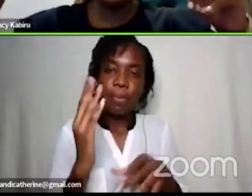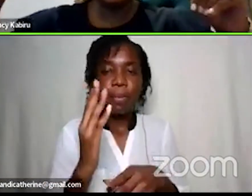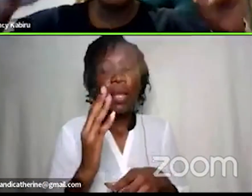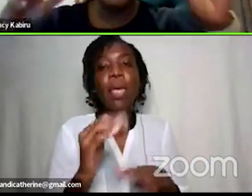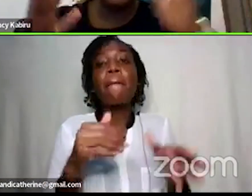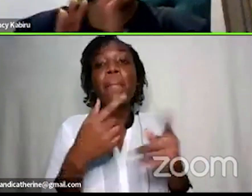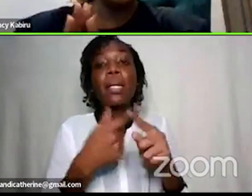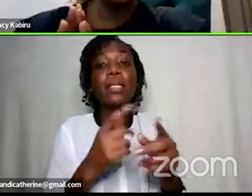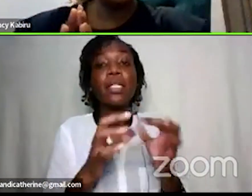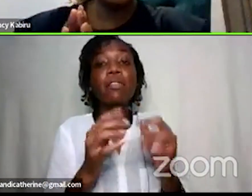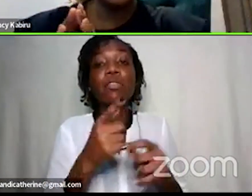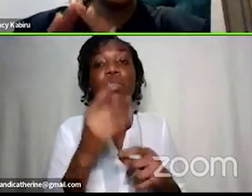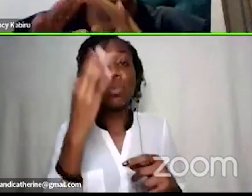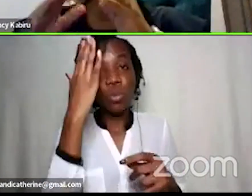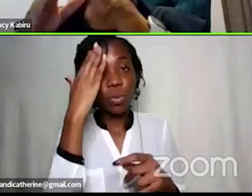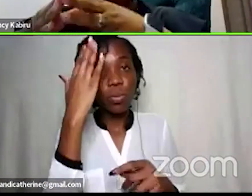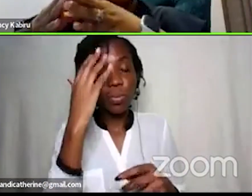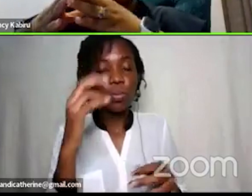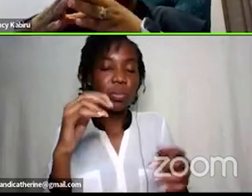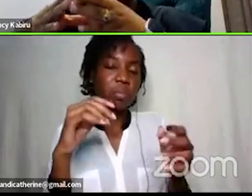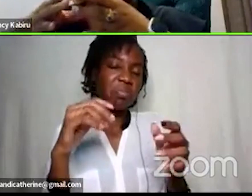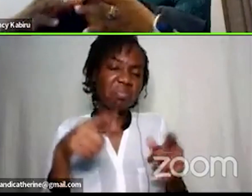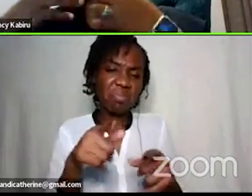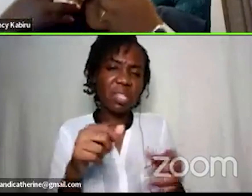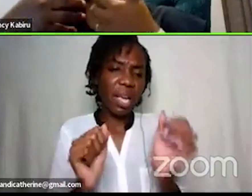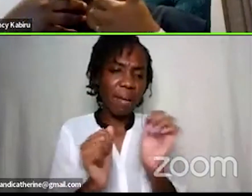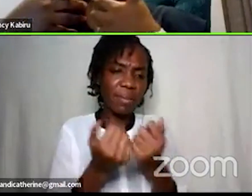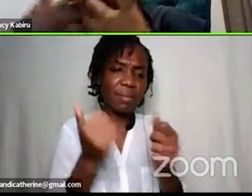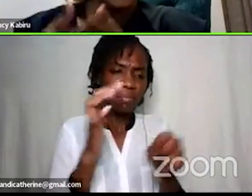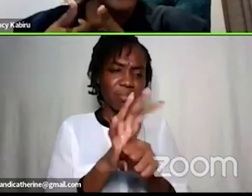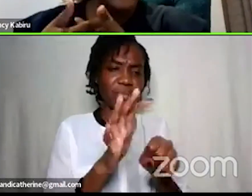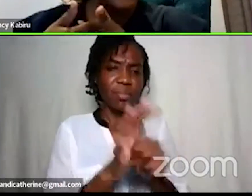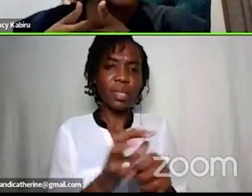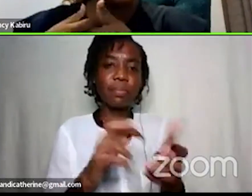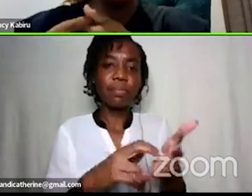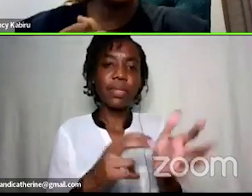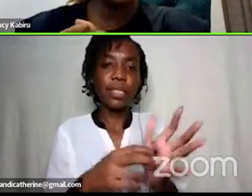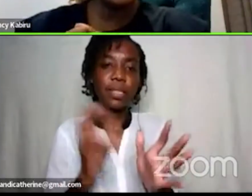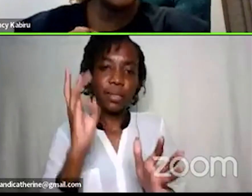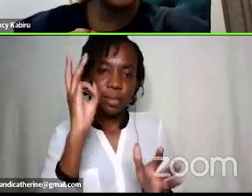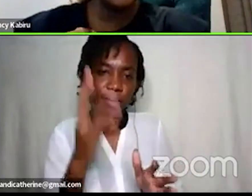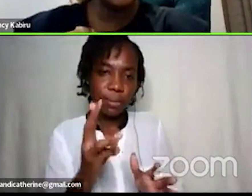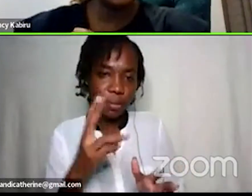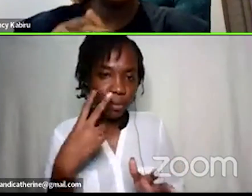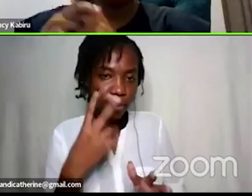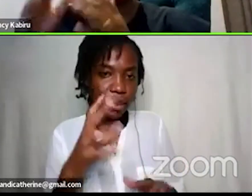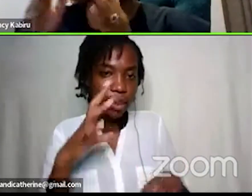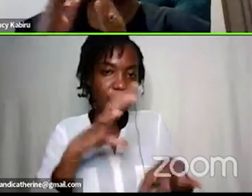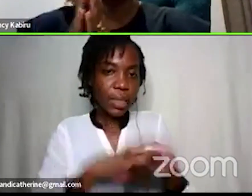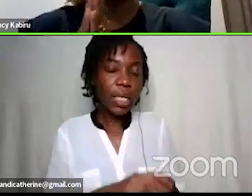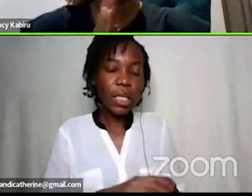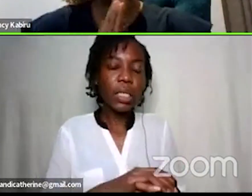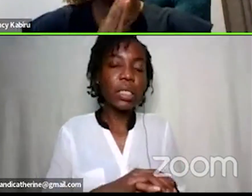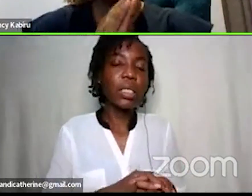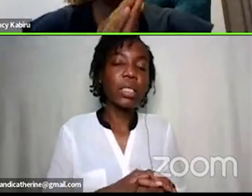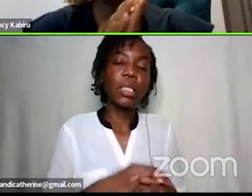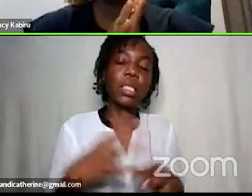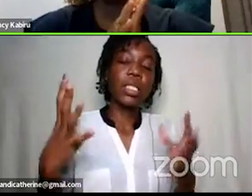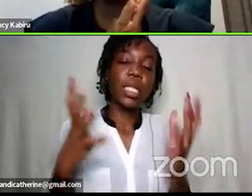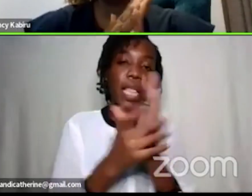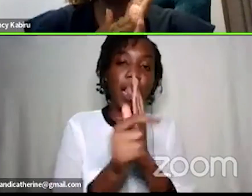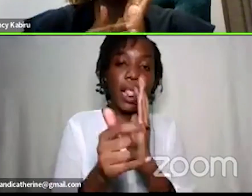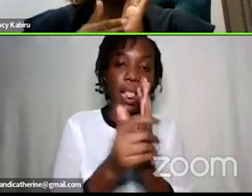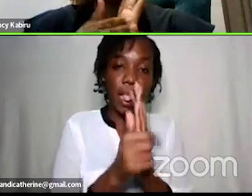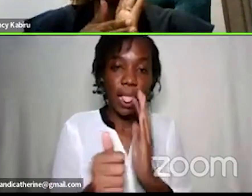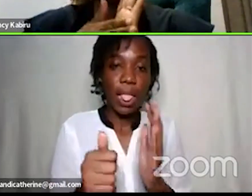realize this is happening all too much, you require to get coping skills. Depression